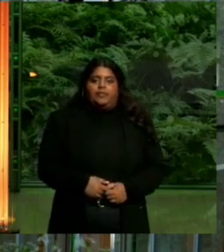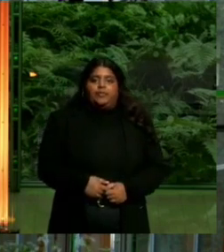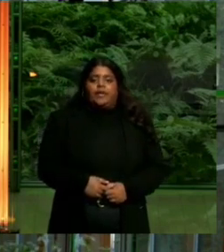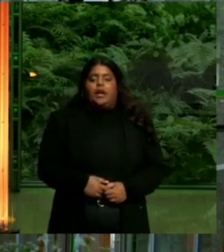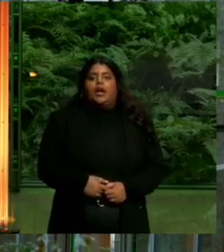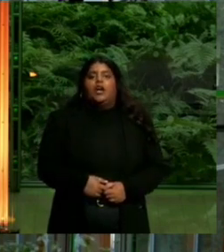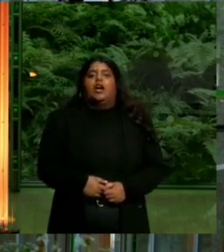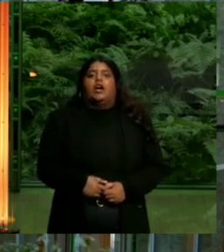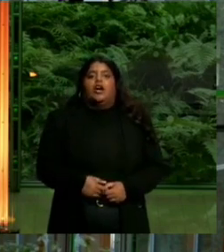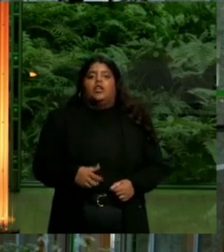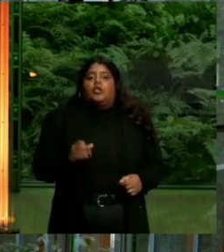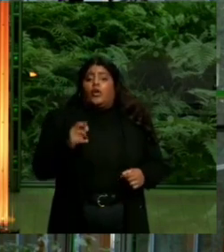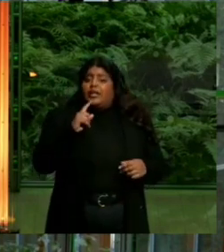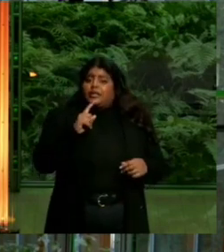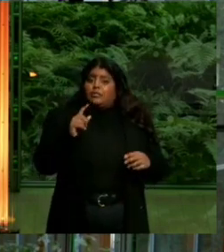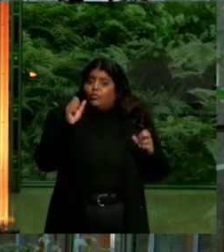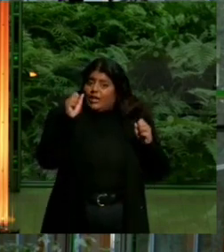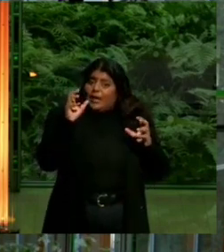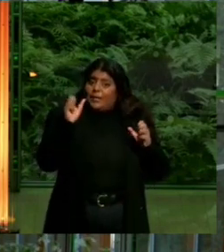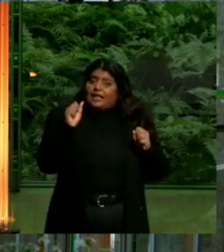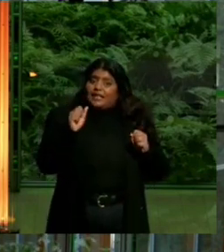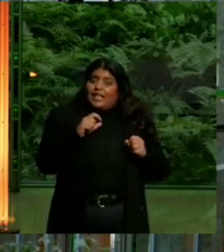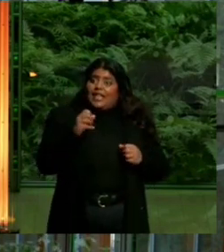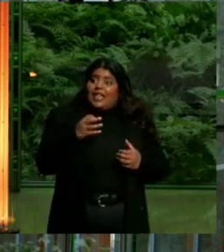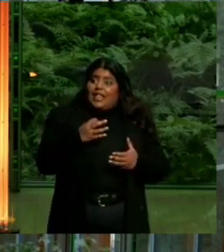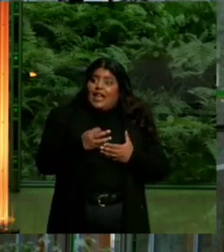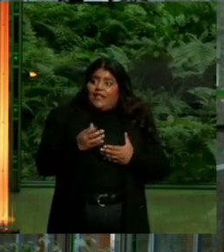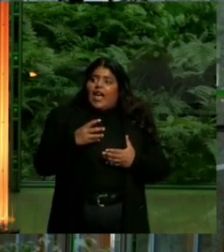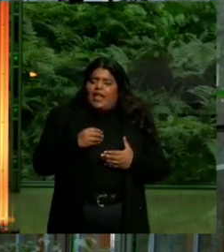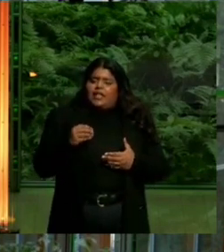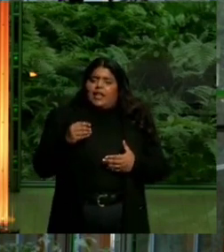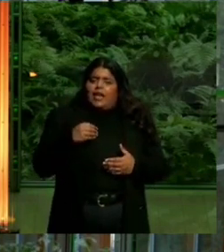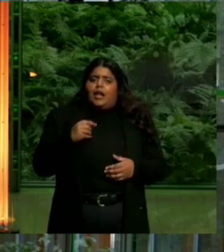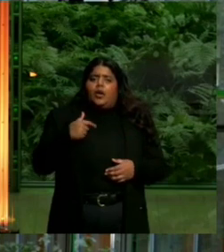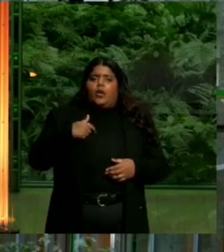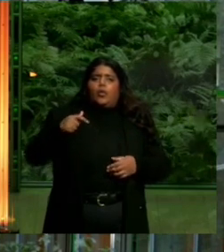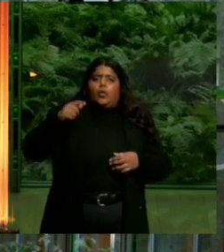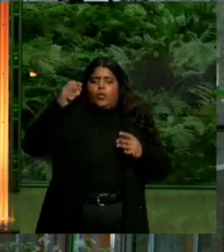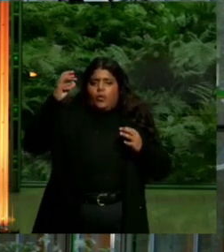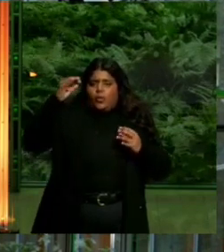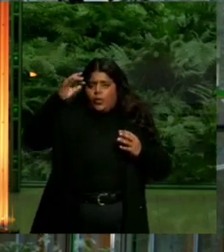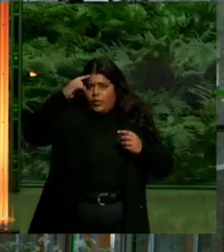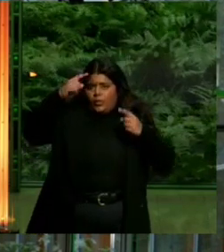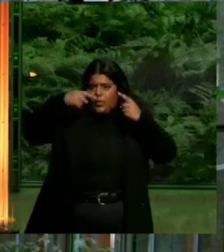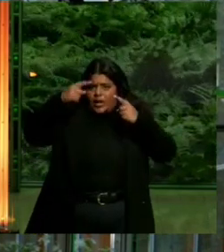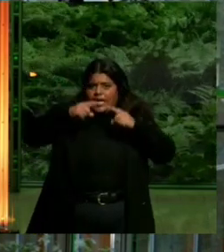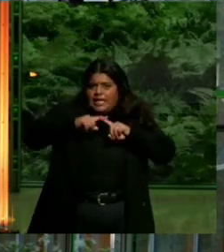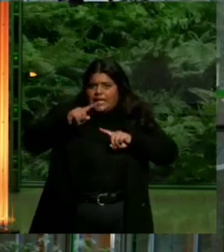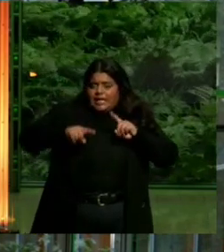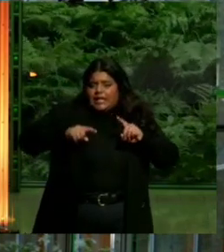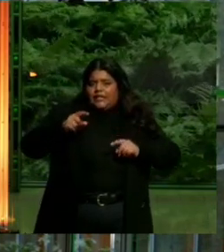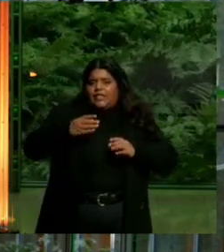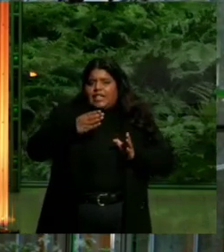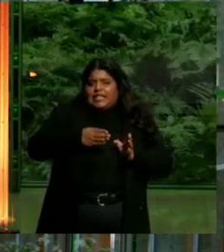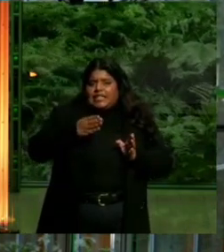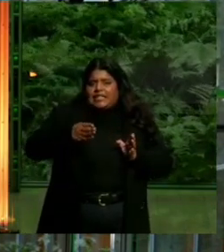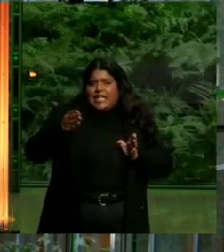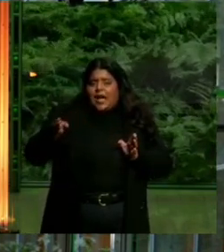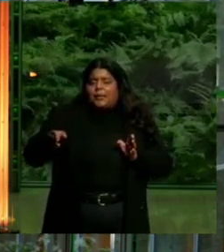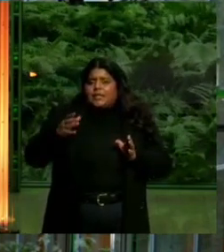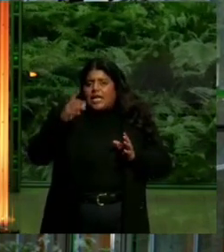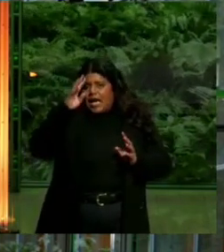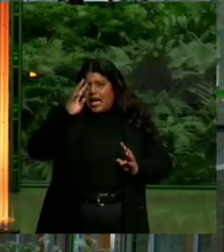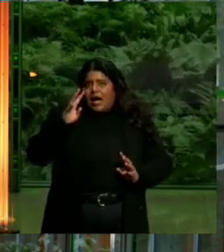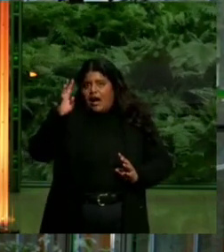So this is pretty amazing, I think, the fact that it can like methodically think through different steps and come up with a detailed